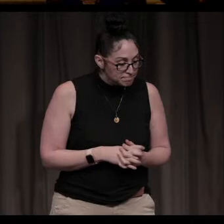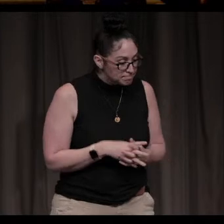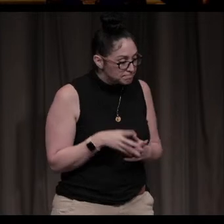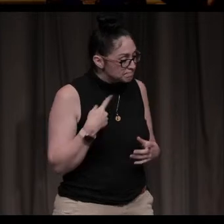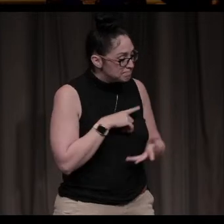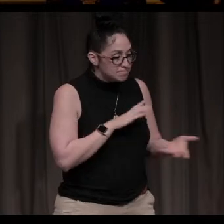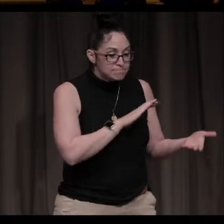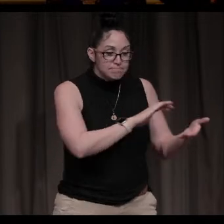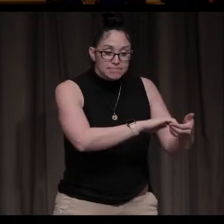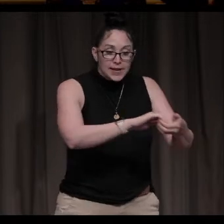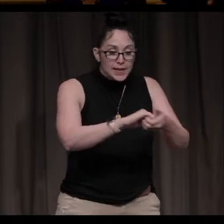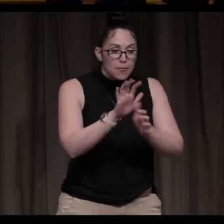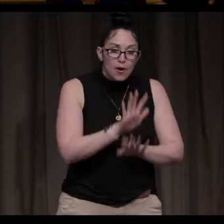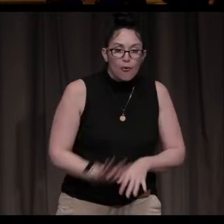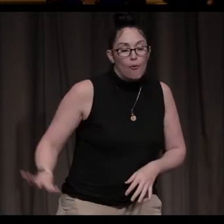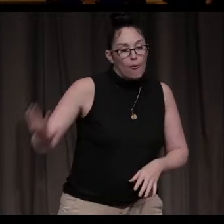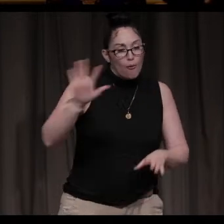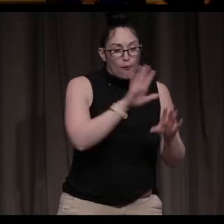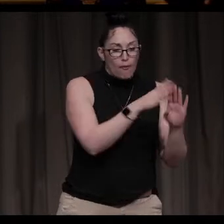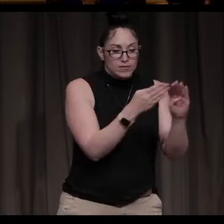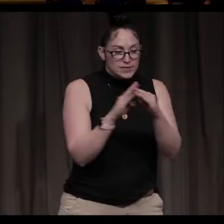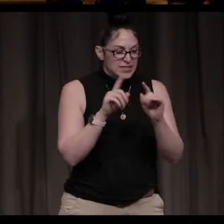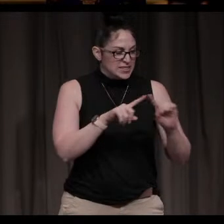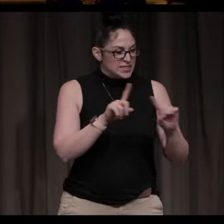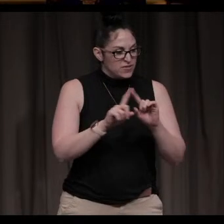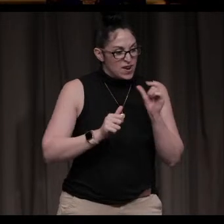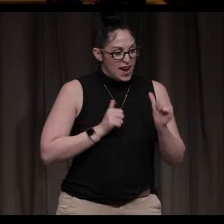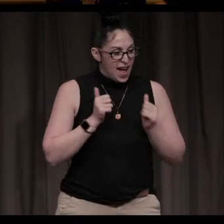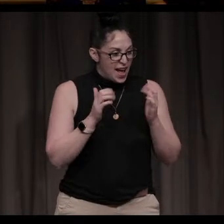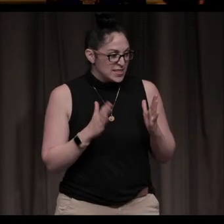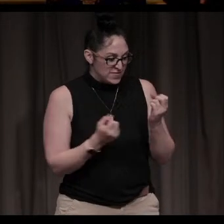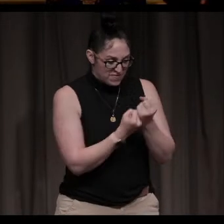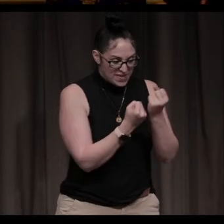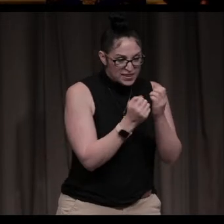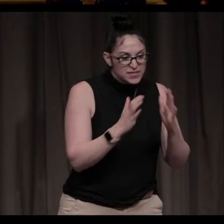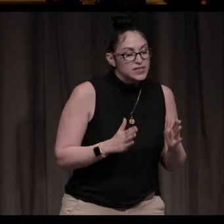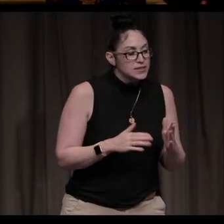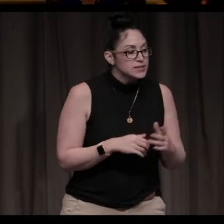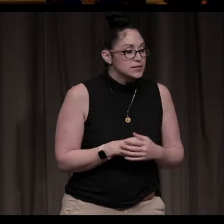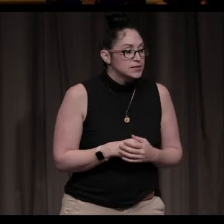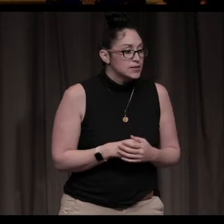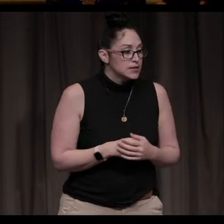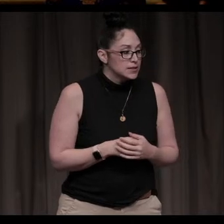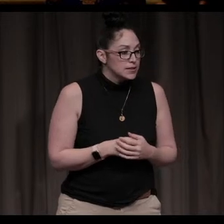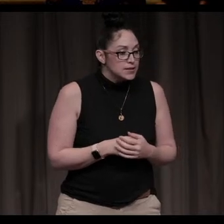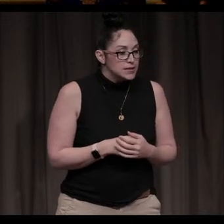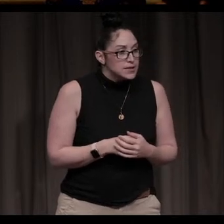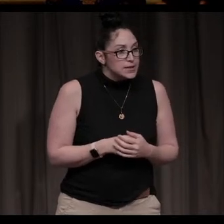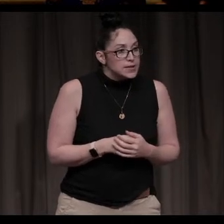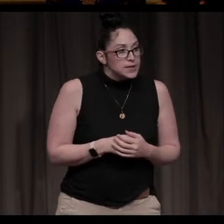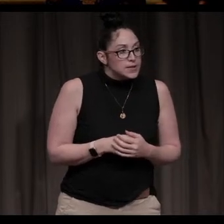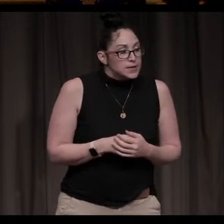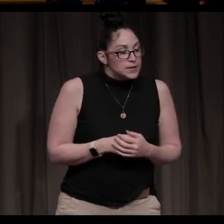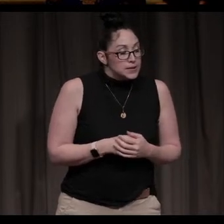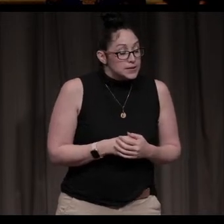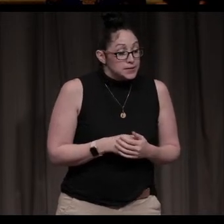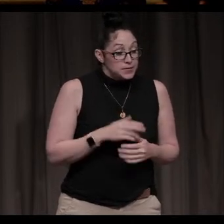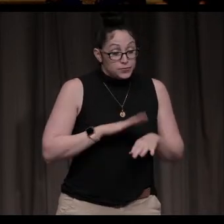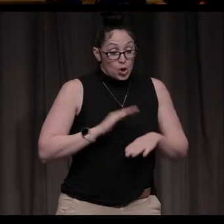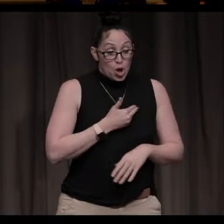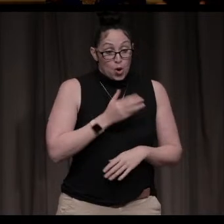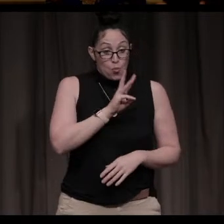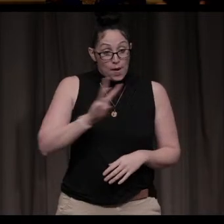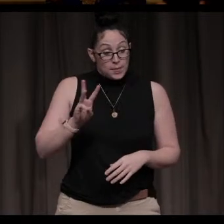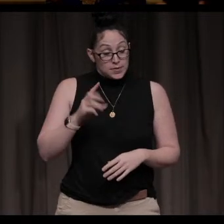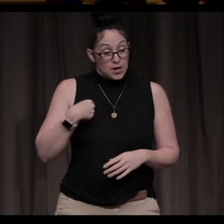activists from cities all across the nation to create climate change resiliency tools. And in those tools that we offer on our website,